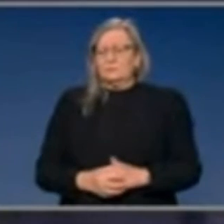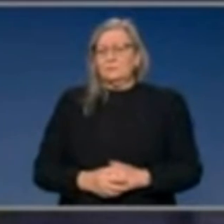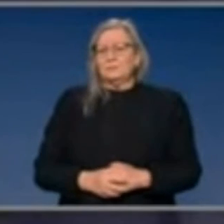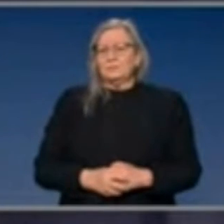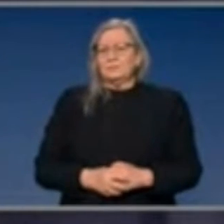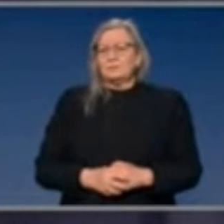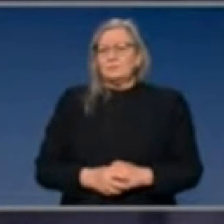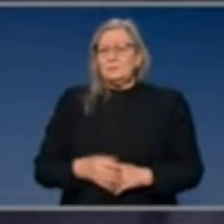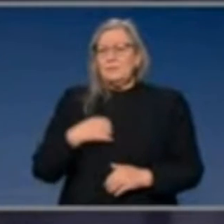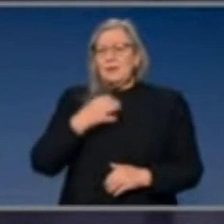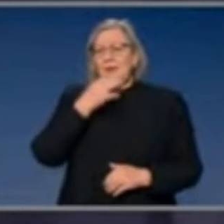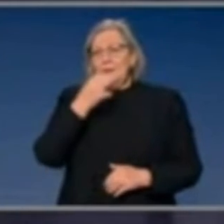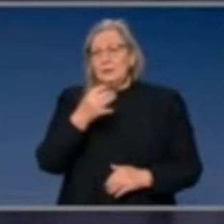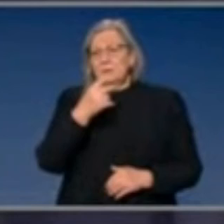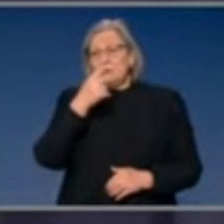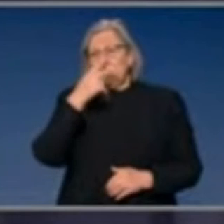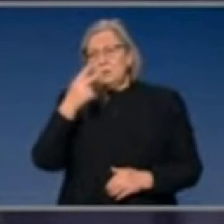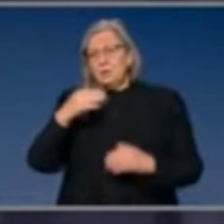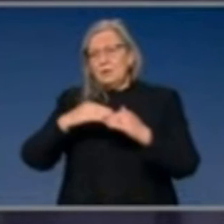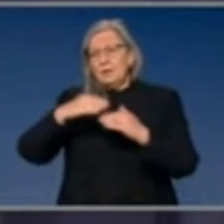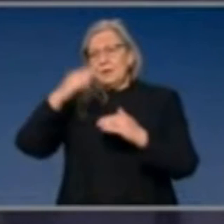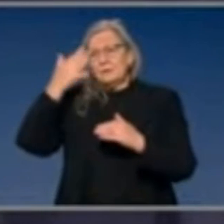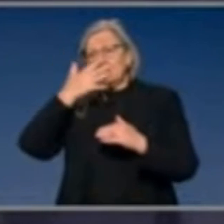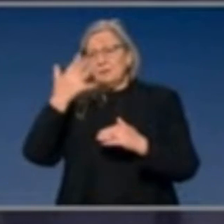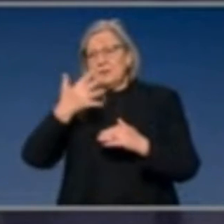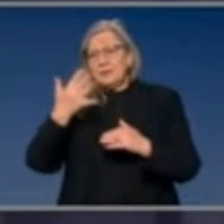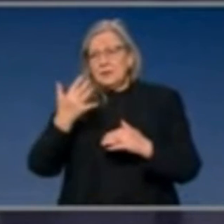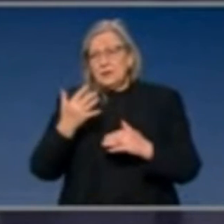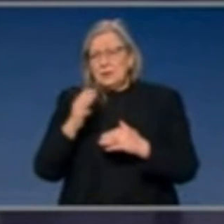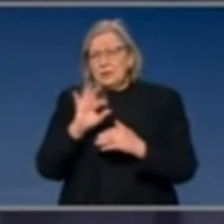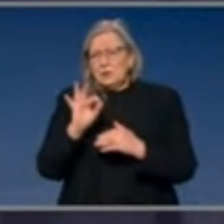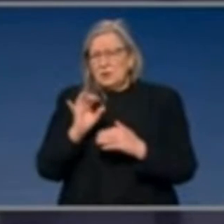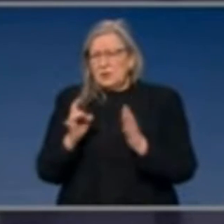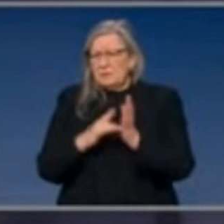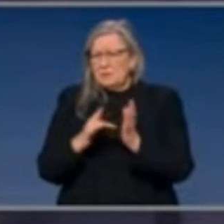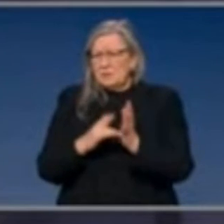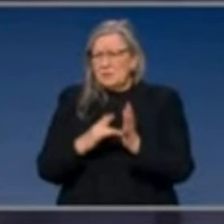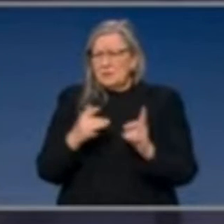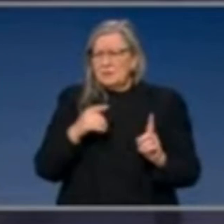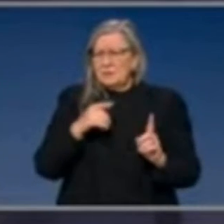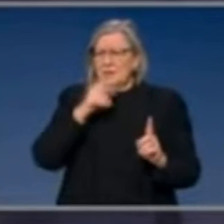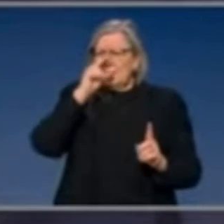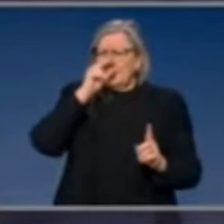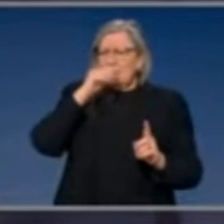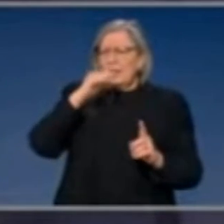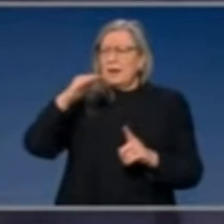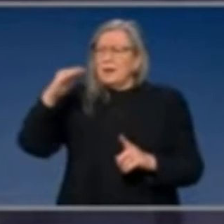says that 12 to 15-year-olds are a lower priority than young adults who might be circulating more in the